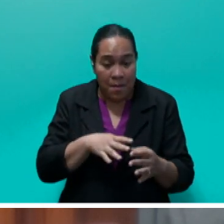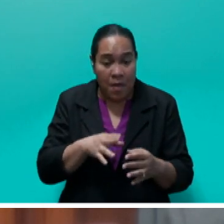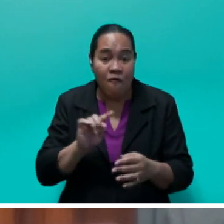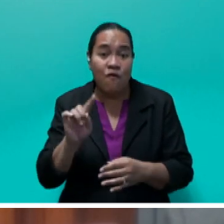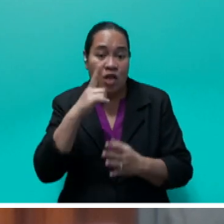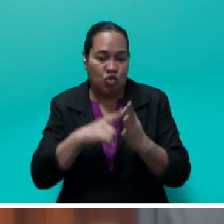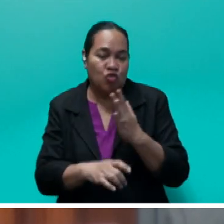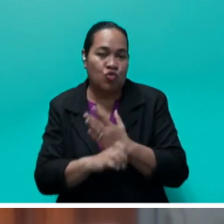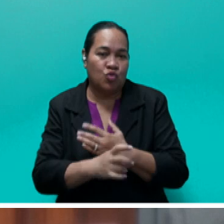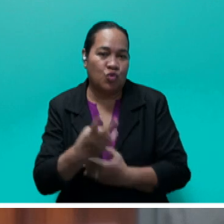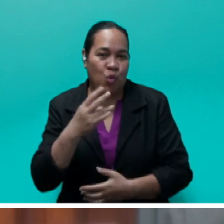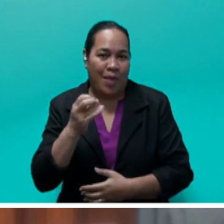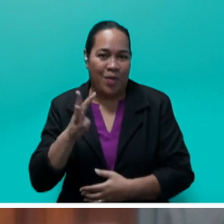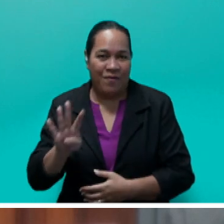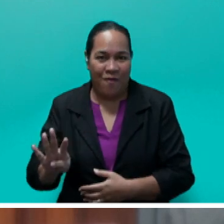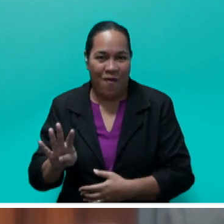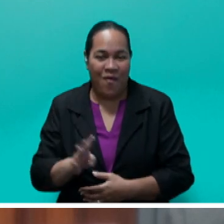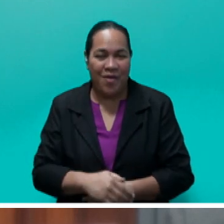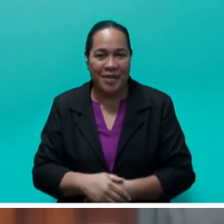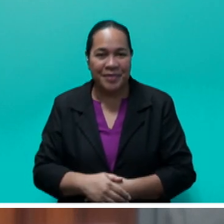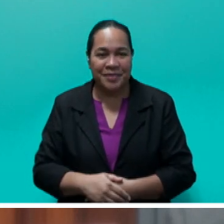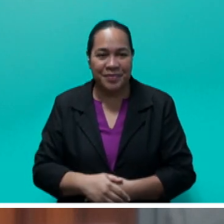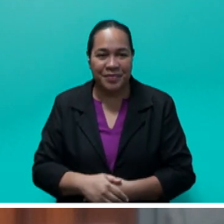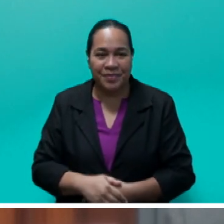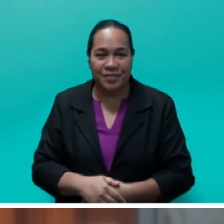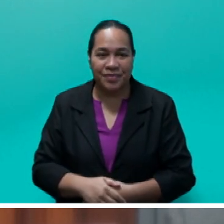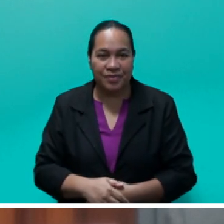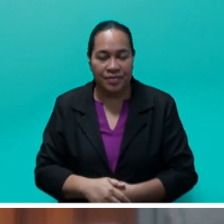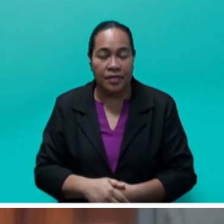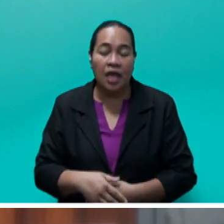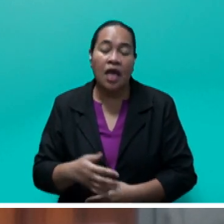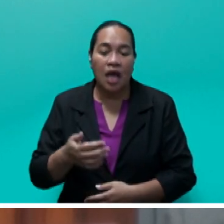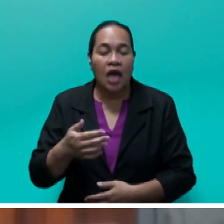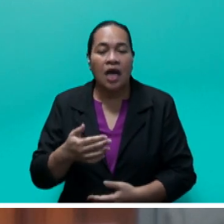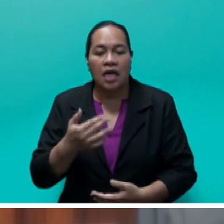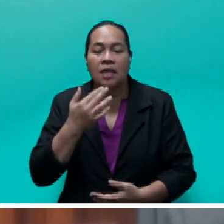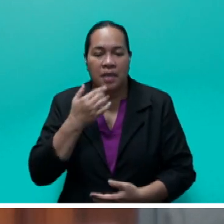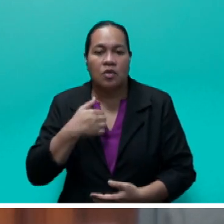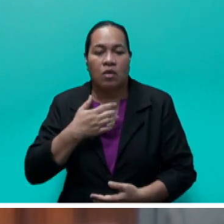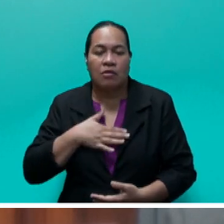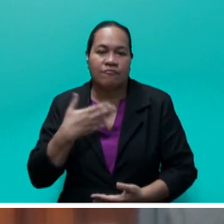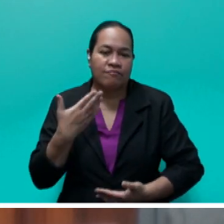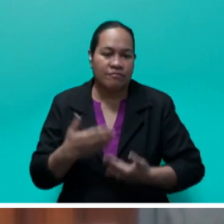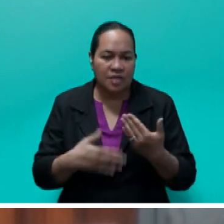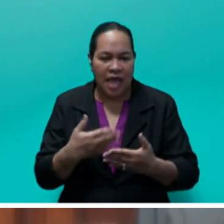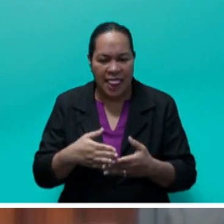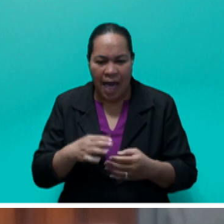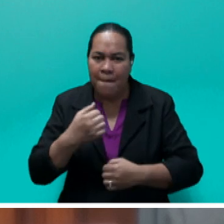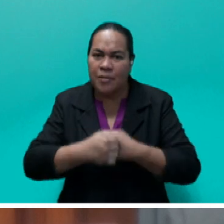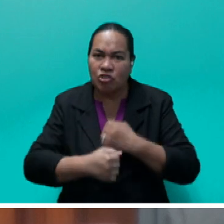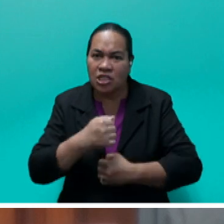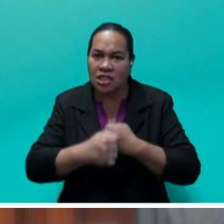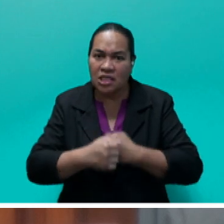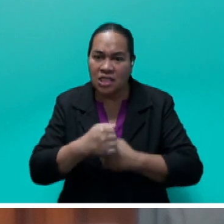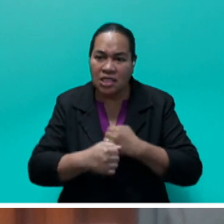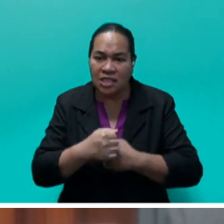2024. Mr. Speaker, sir, please allow me to highlight the details of the machines that makes up the